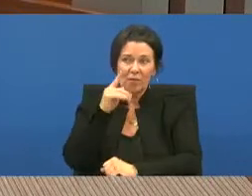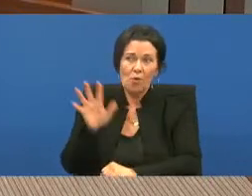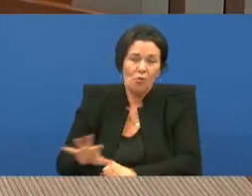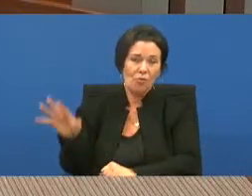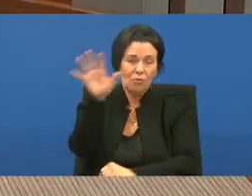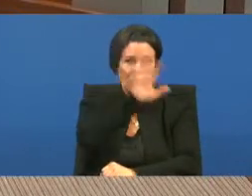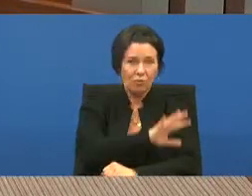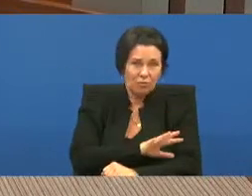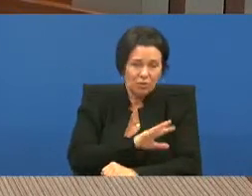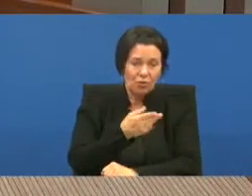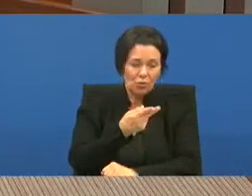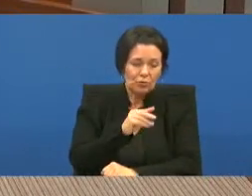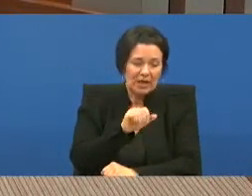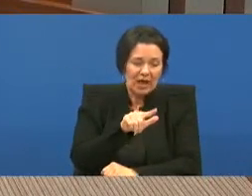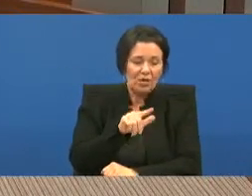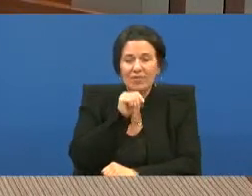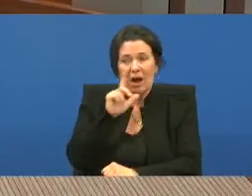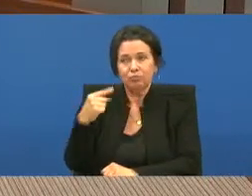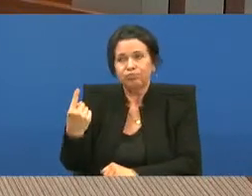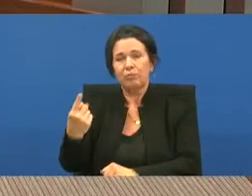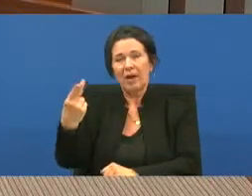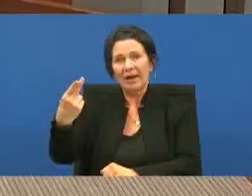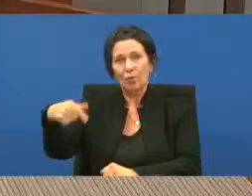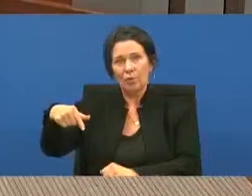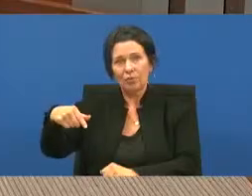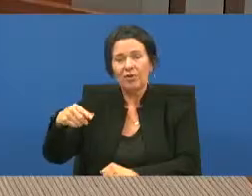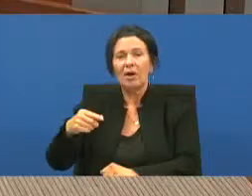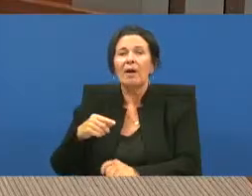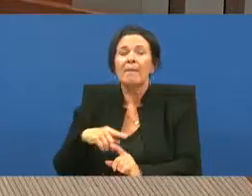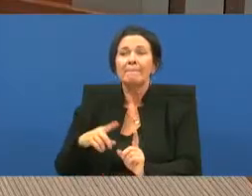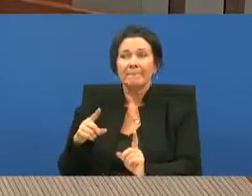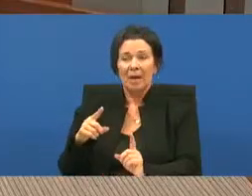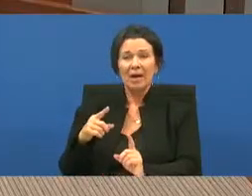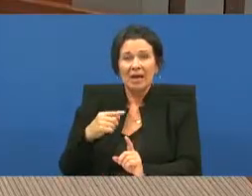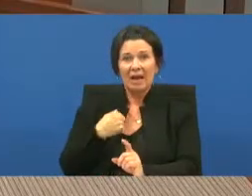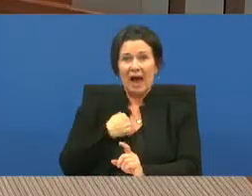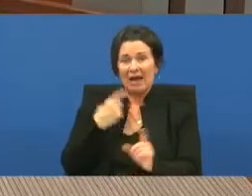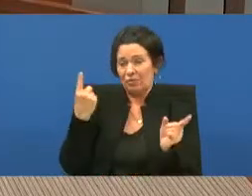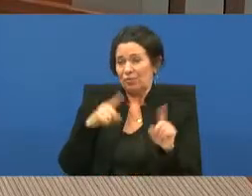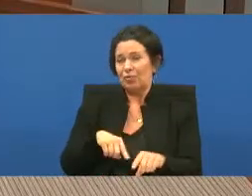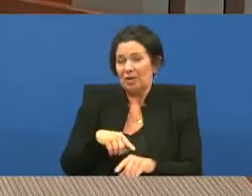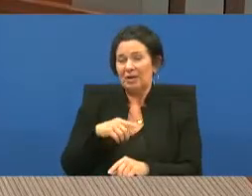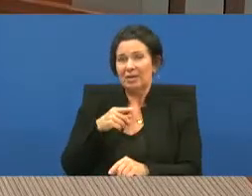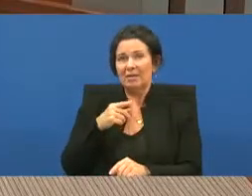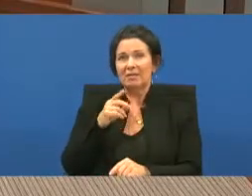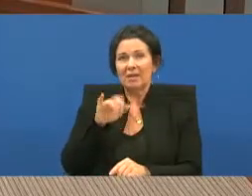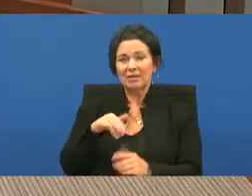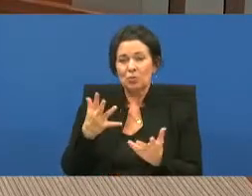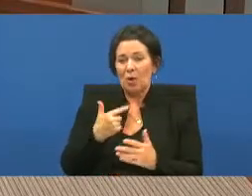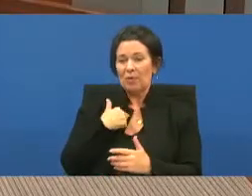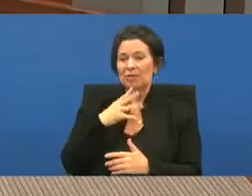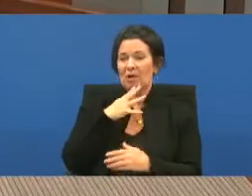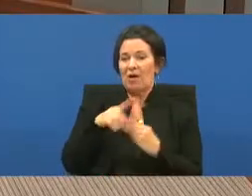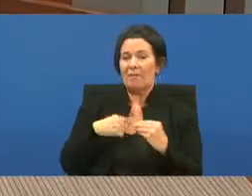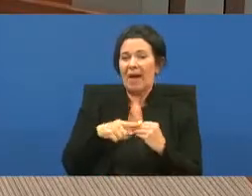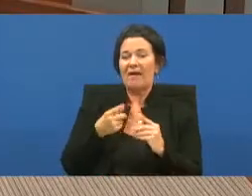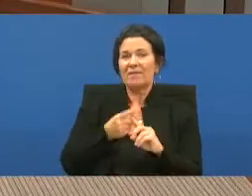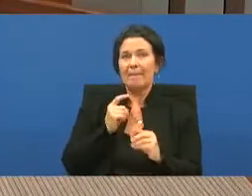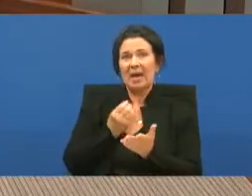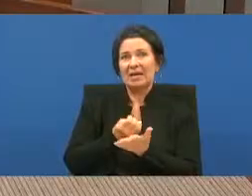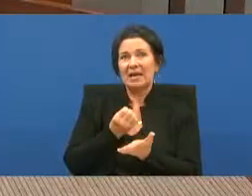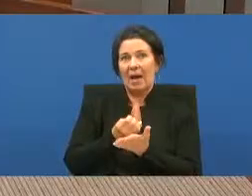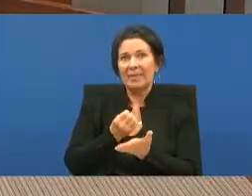headquarter hotel. But I would argue that's exactly what we talk about from an economic development standpoint in